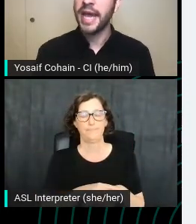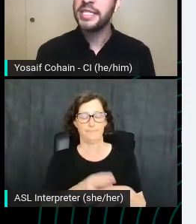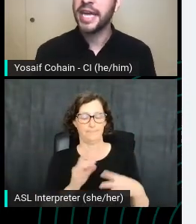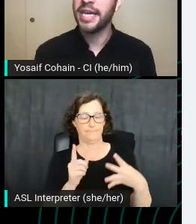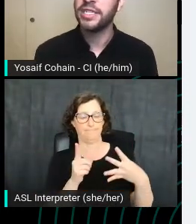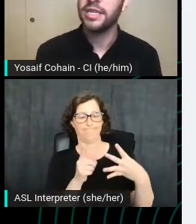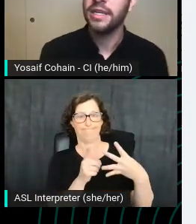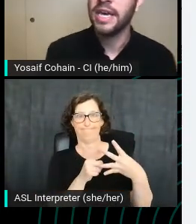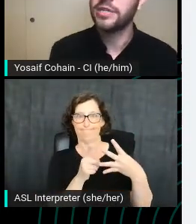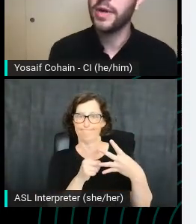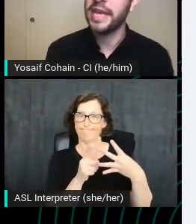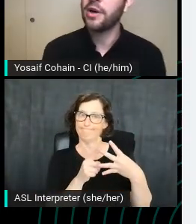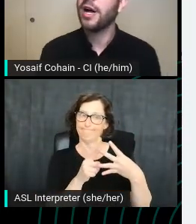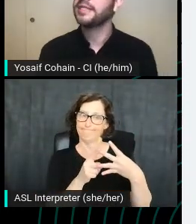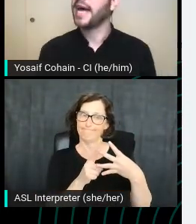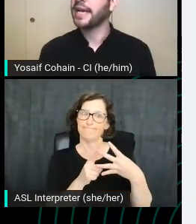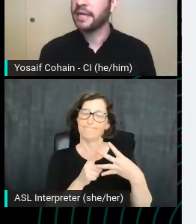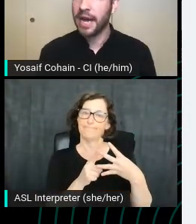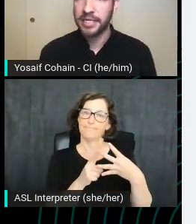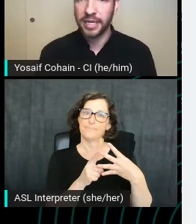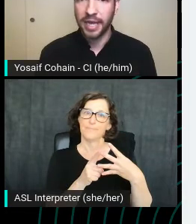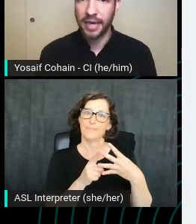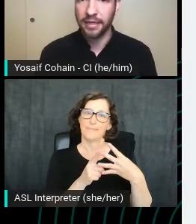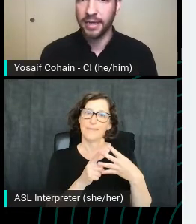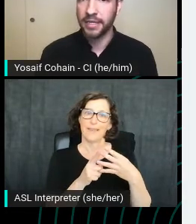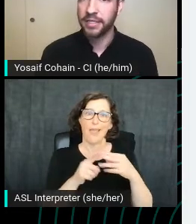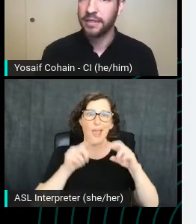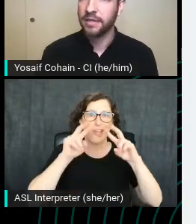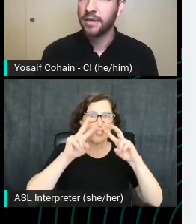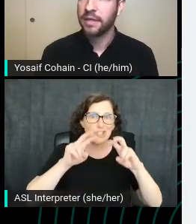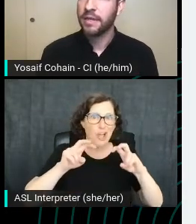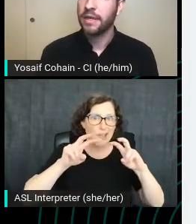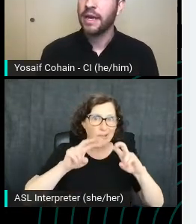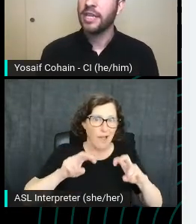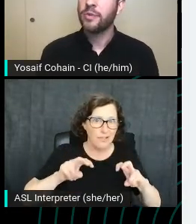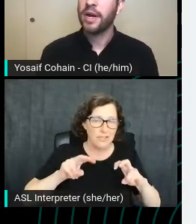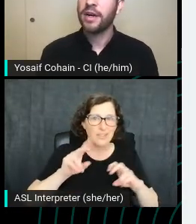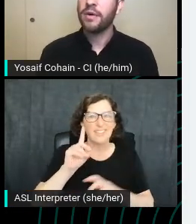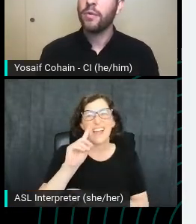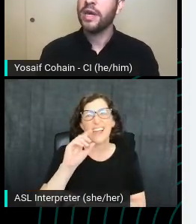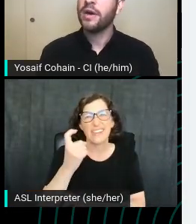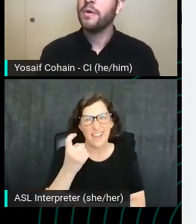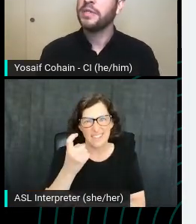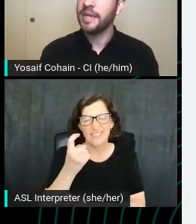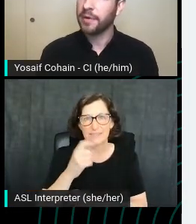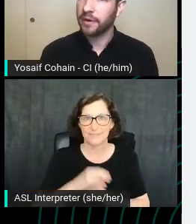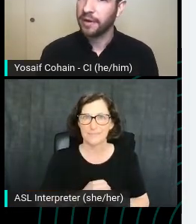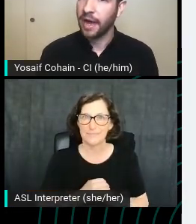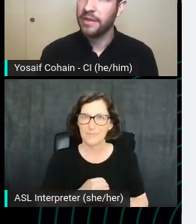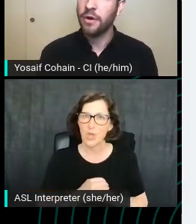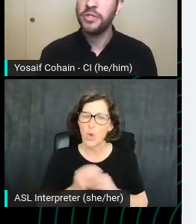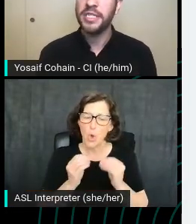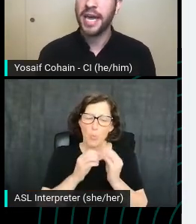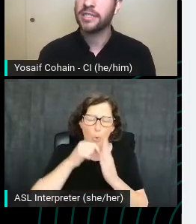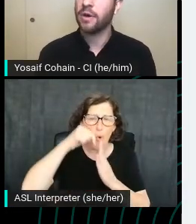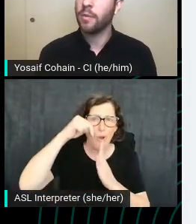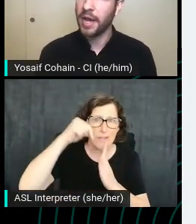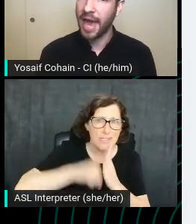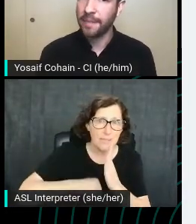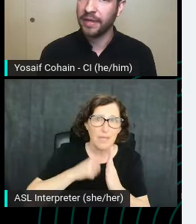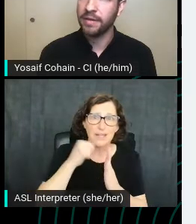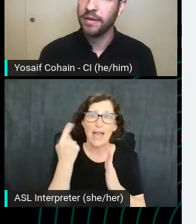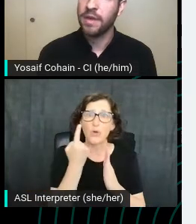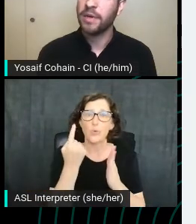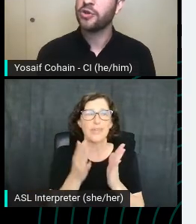The next stage is what they call diagnostic analytics. It's where we go deeper and don't just ask